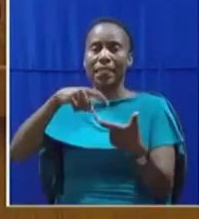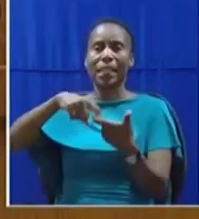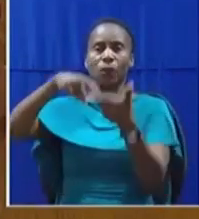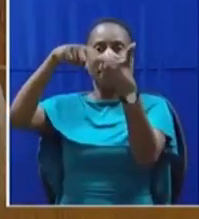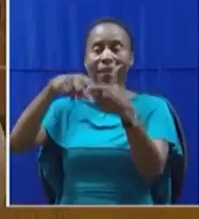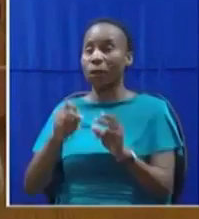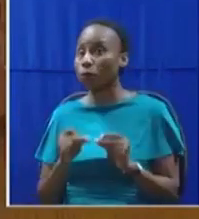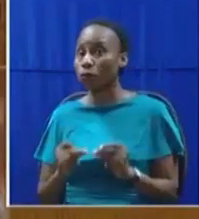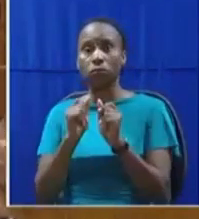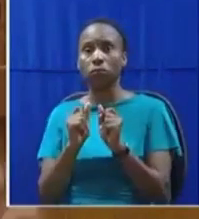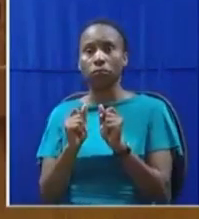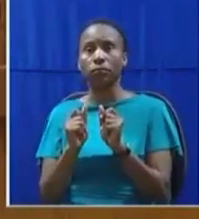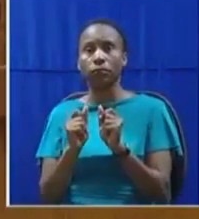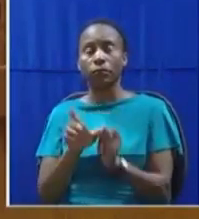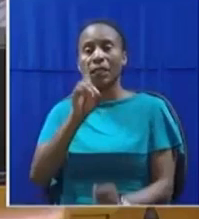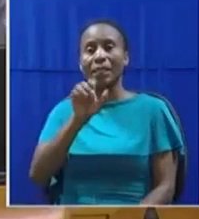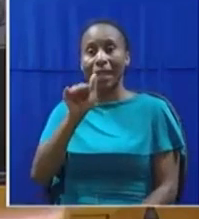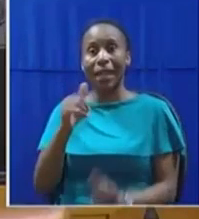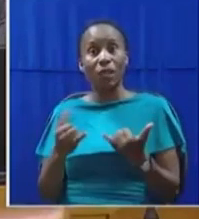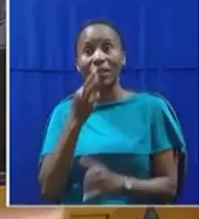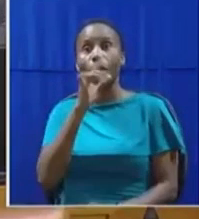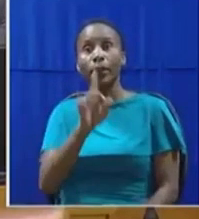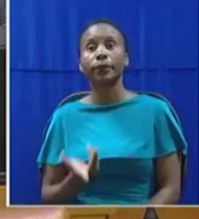What is the DA saying today?